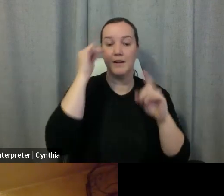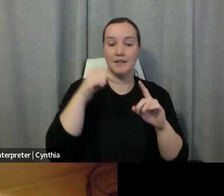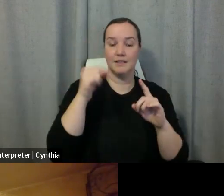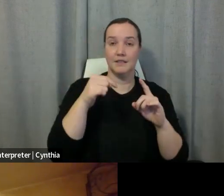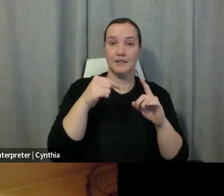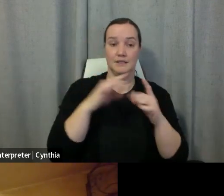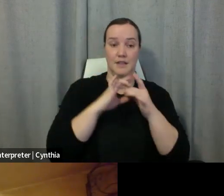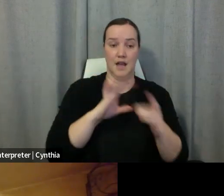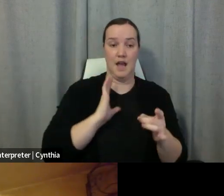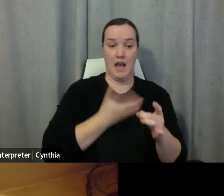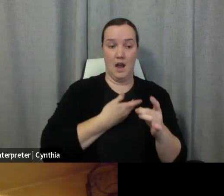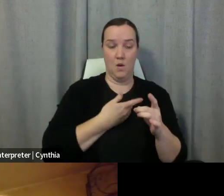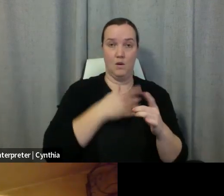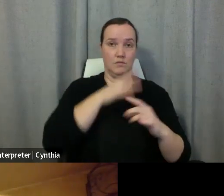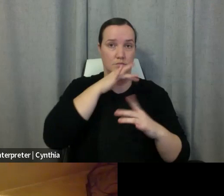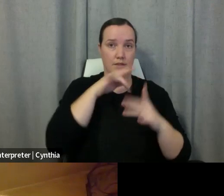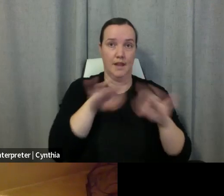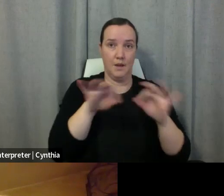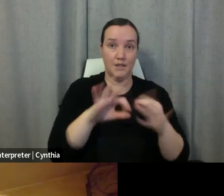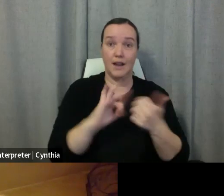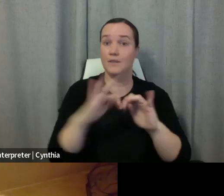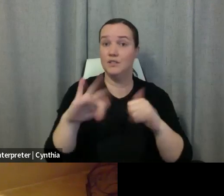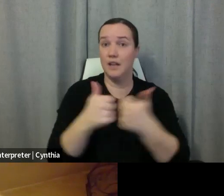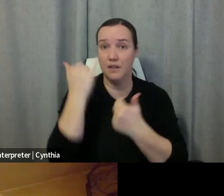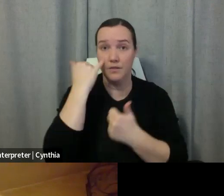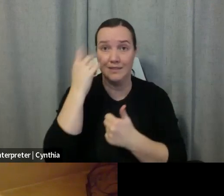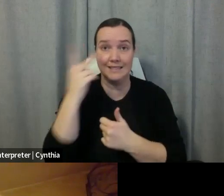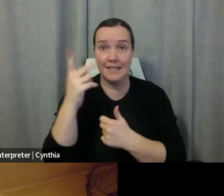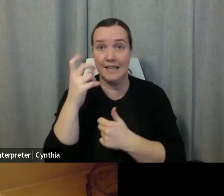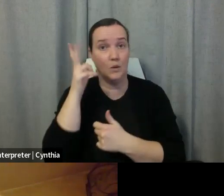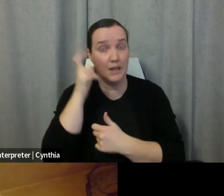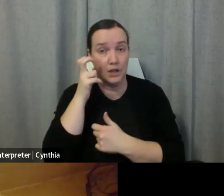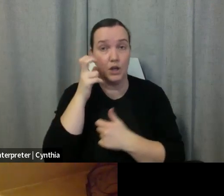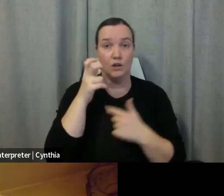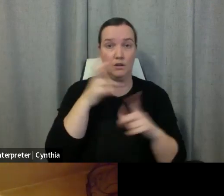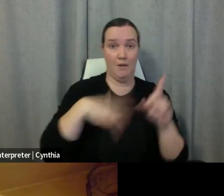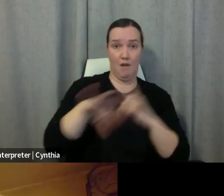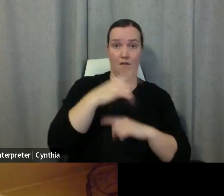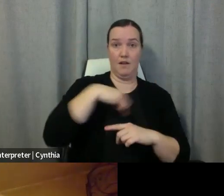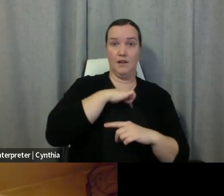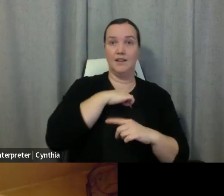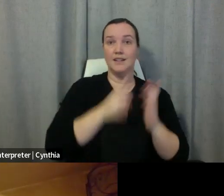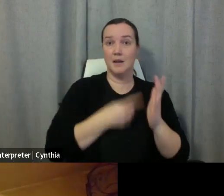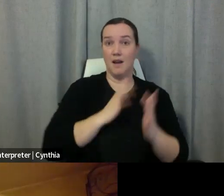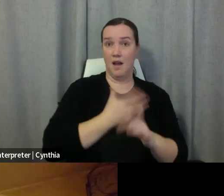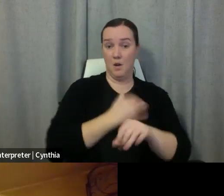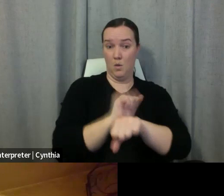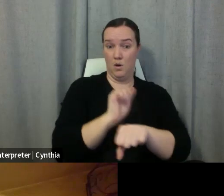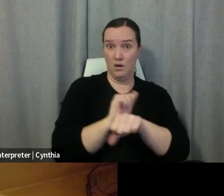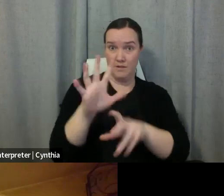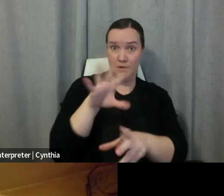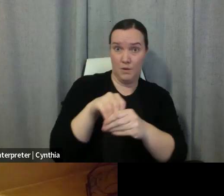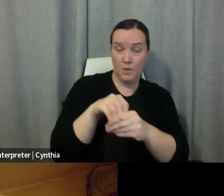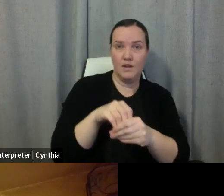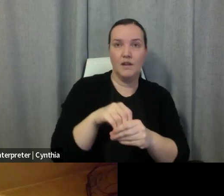our vocabulary? How do we challenge these when we hear them in our spaces? Are they sometimes written into our work? So think